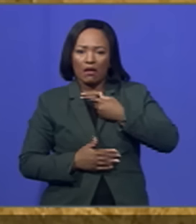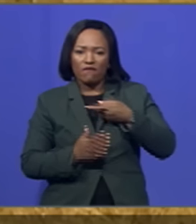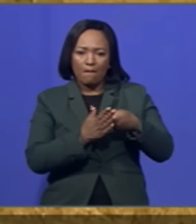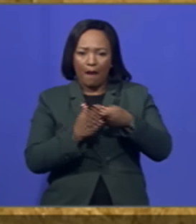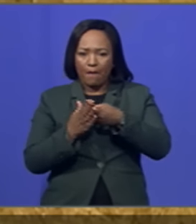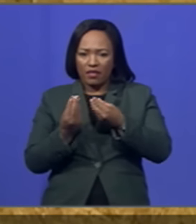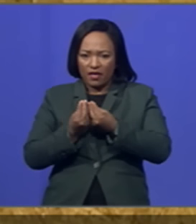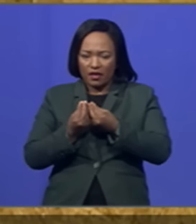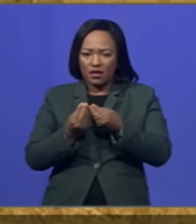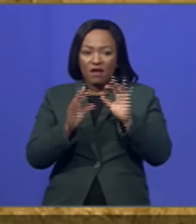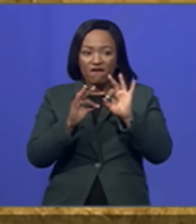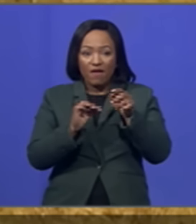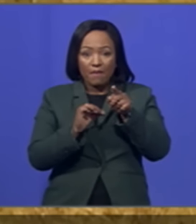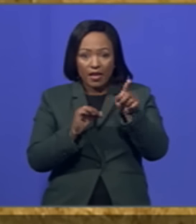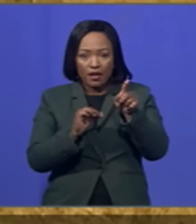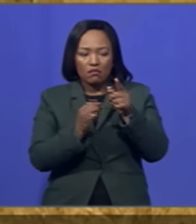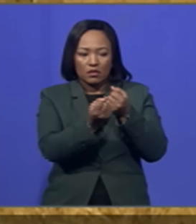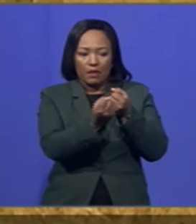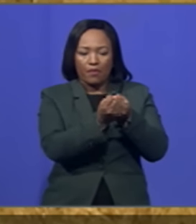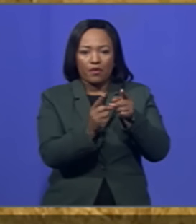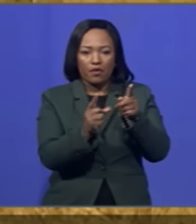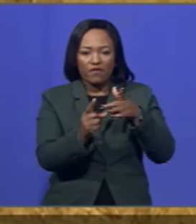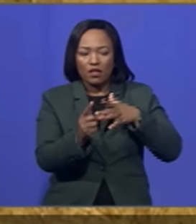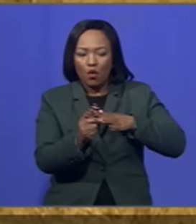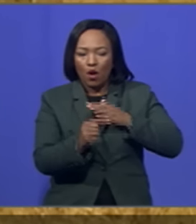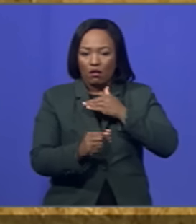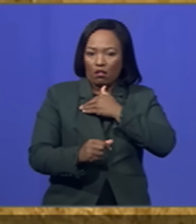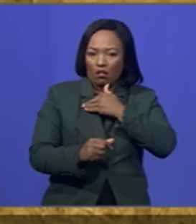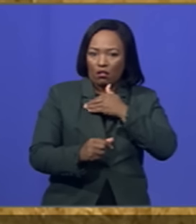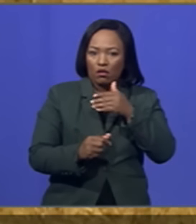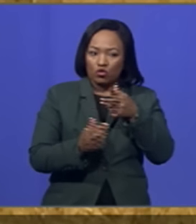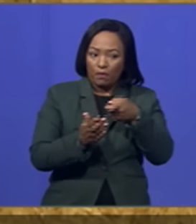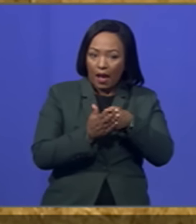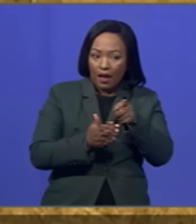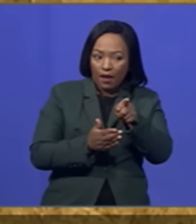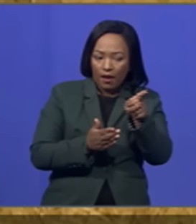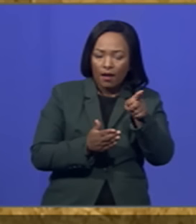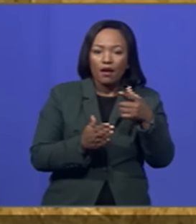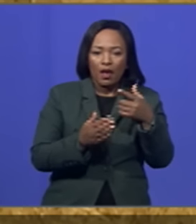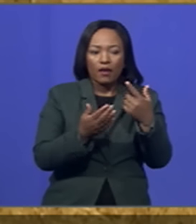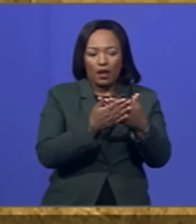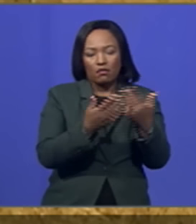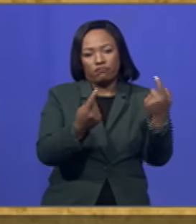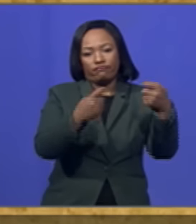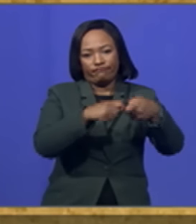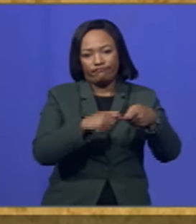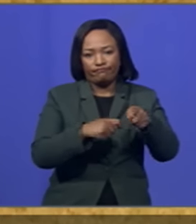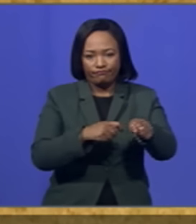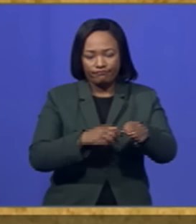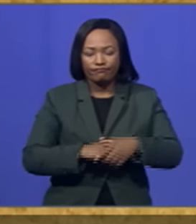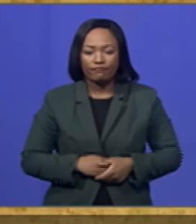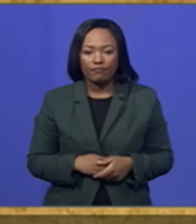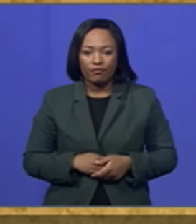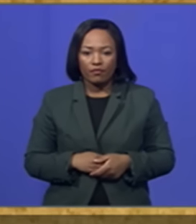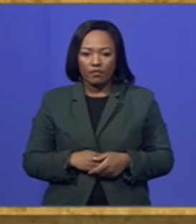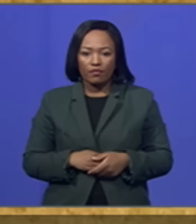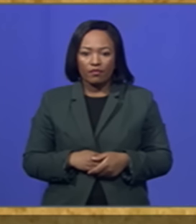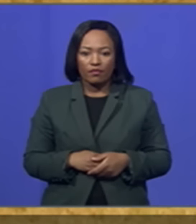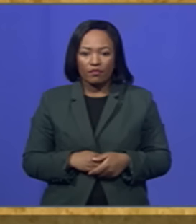for the family back home. If they want to buy something, I am able to contribute. Since I have been here